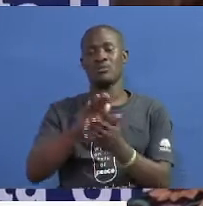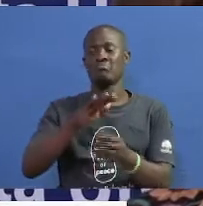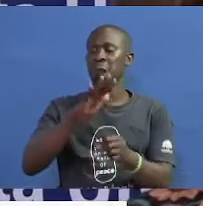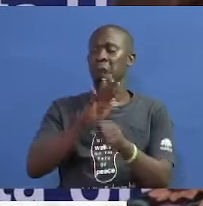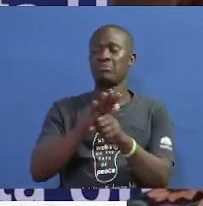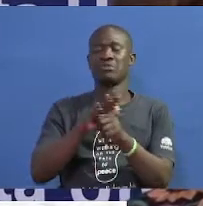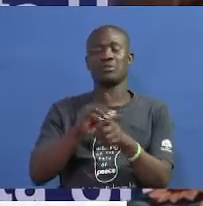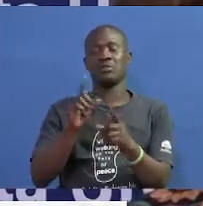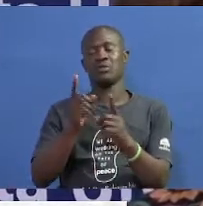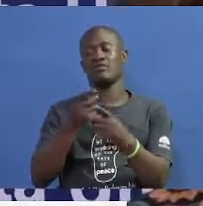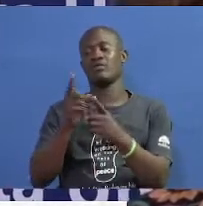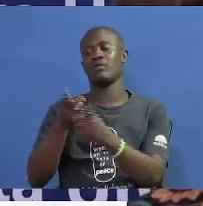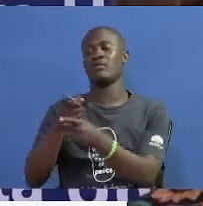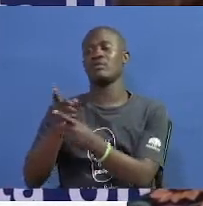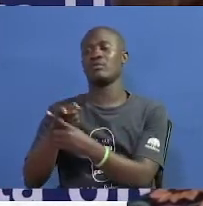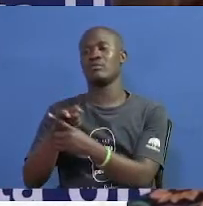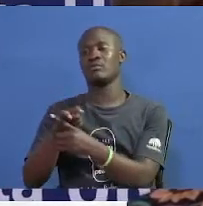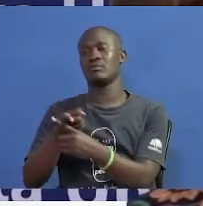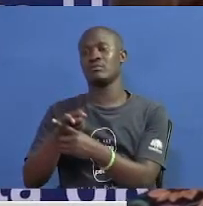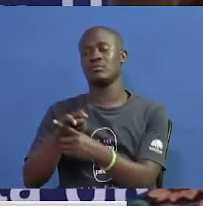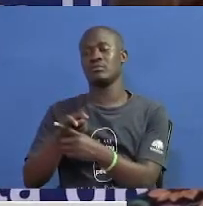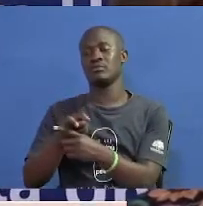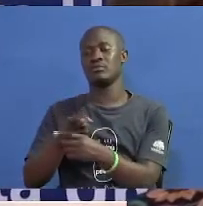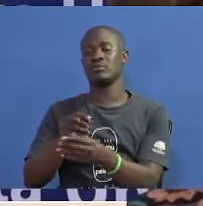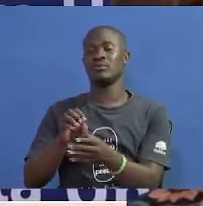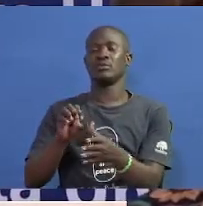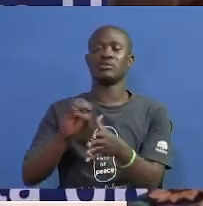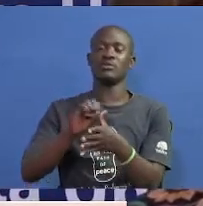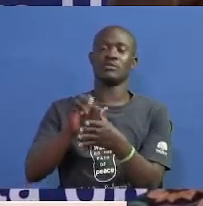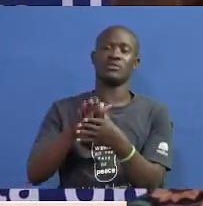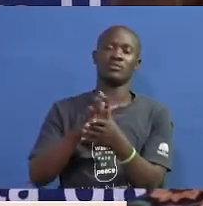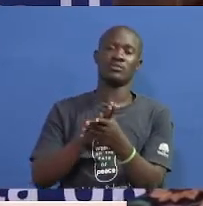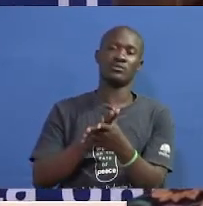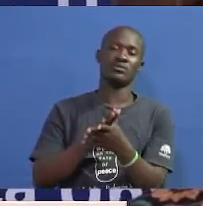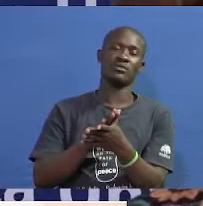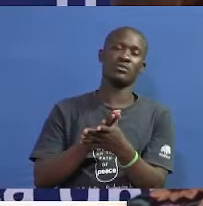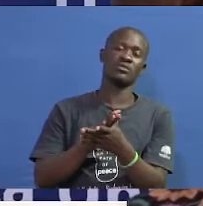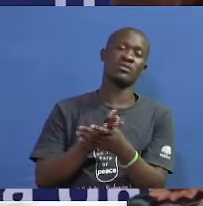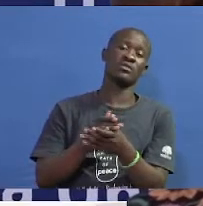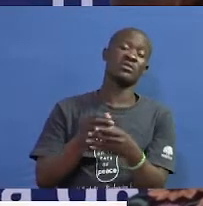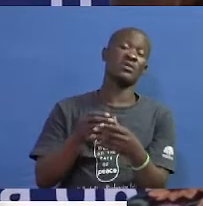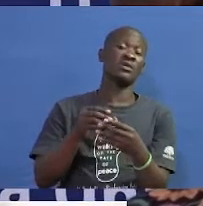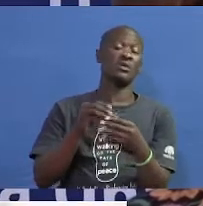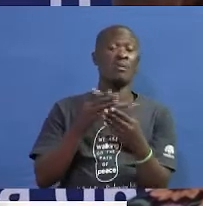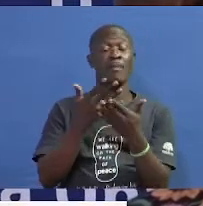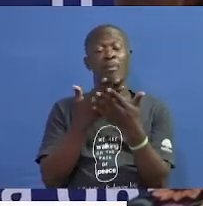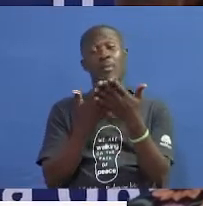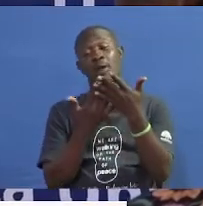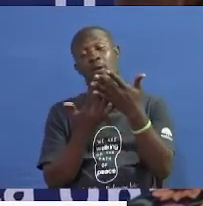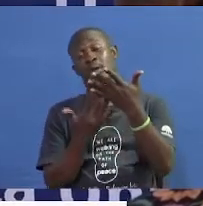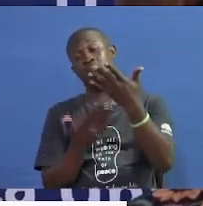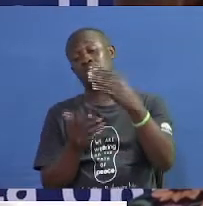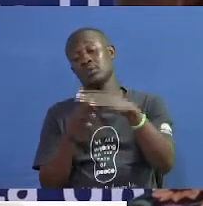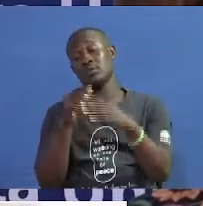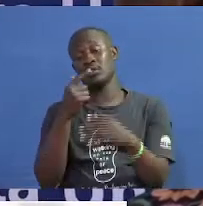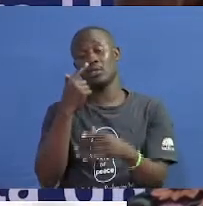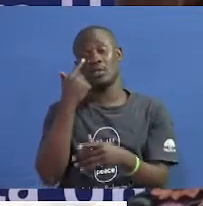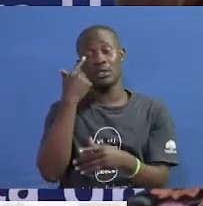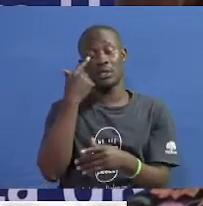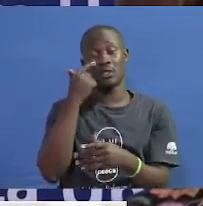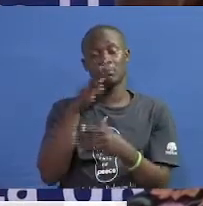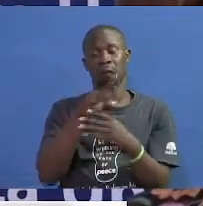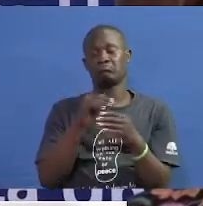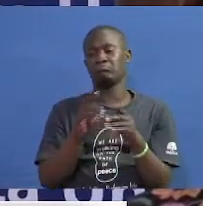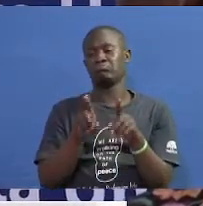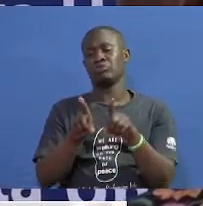appendicitis, many different diagnoses, even a retinal detachment in the eye or bleeding in the eye. And it can also be